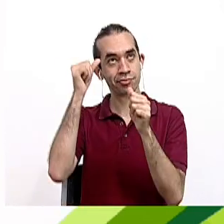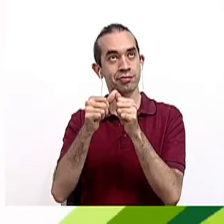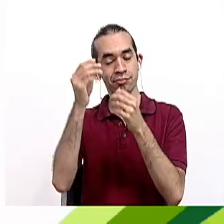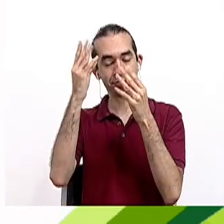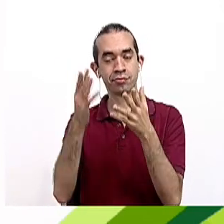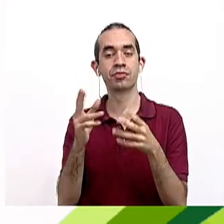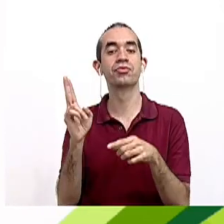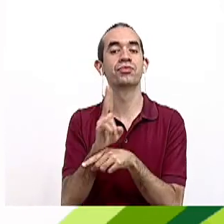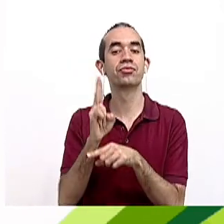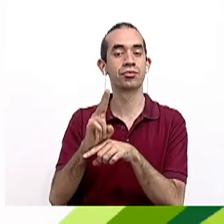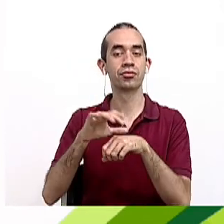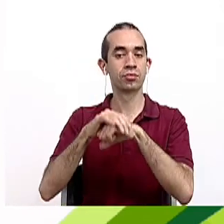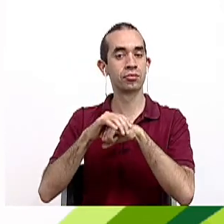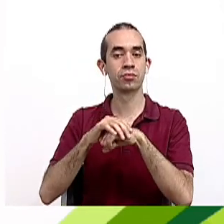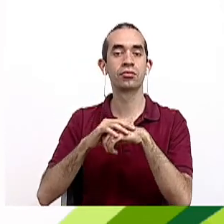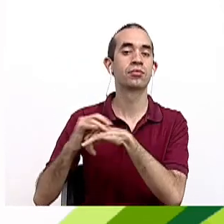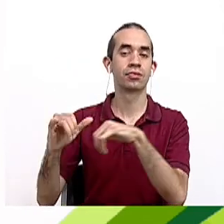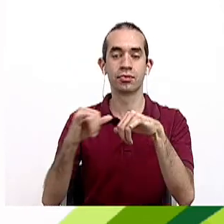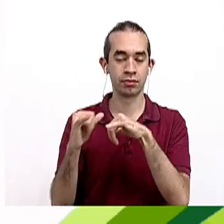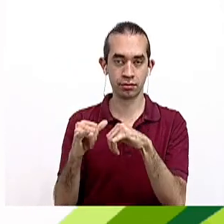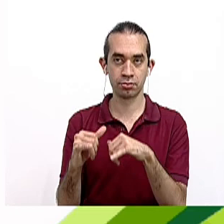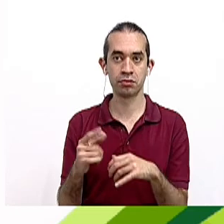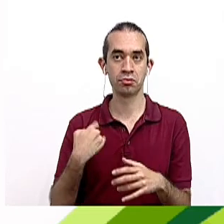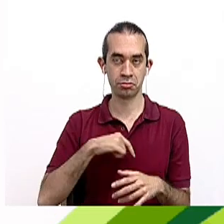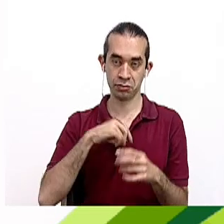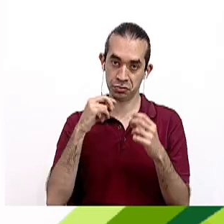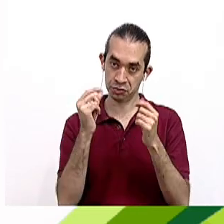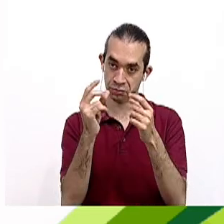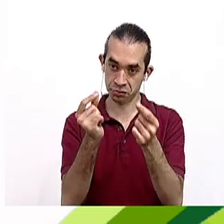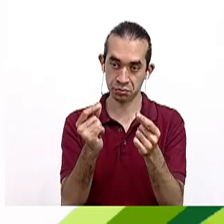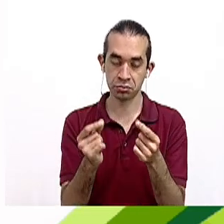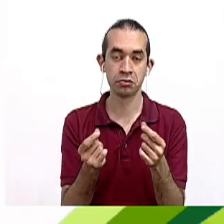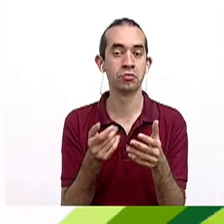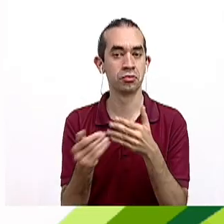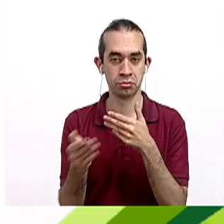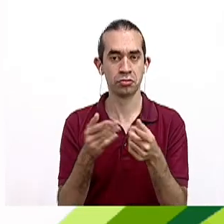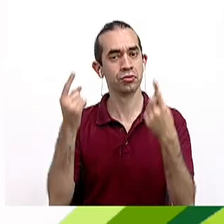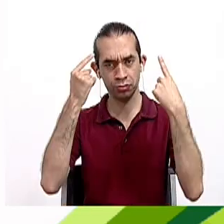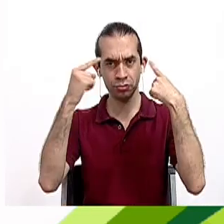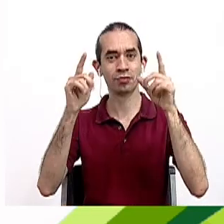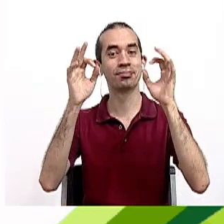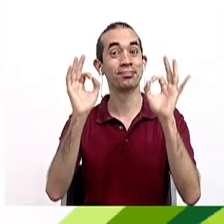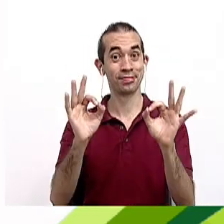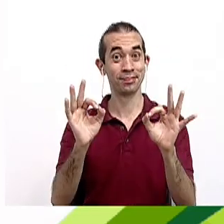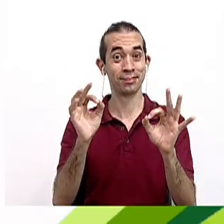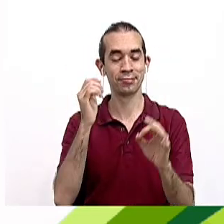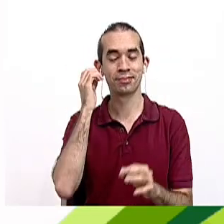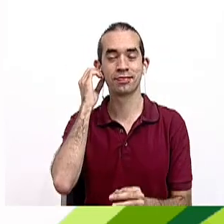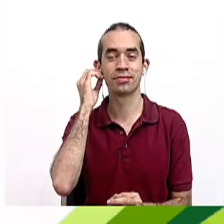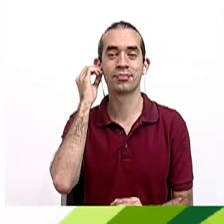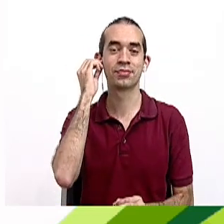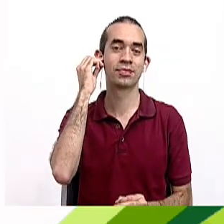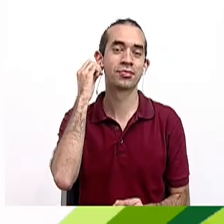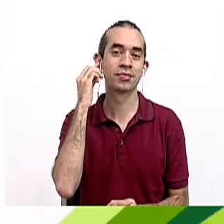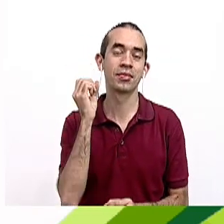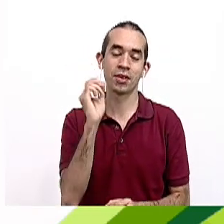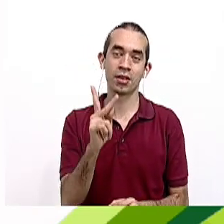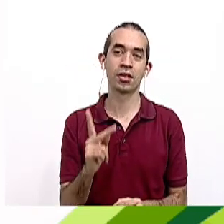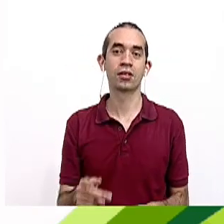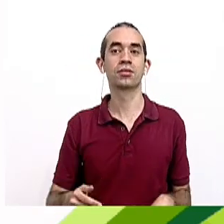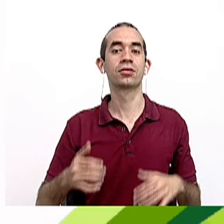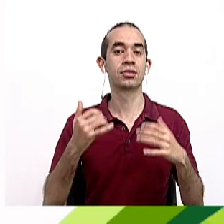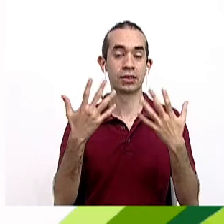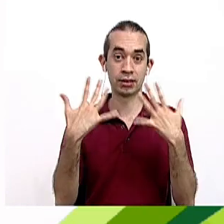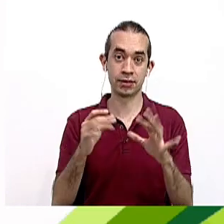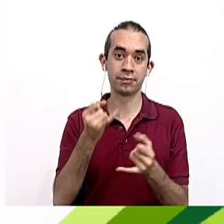English? Yes, we did it a little fast, but we were able to do it, right? Okay, so now that we